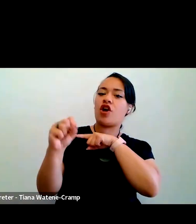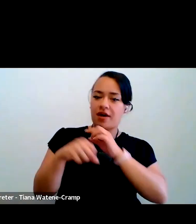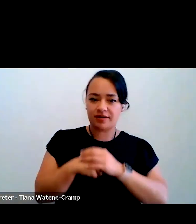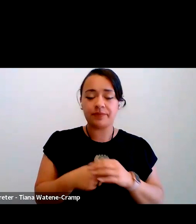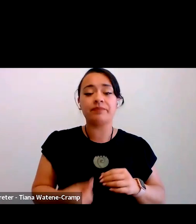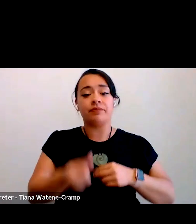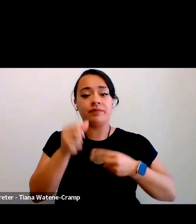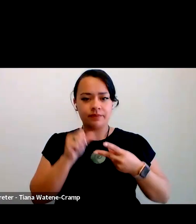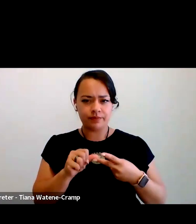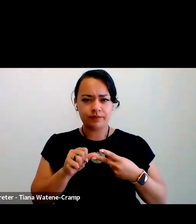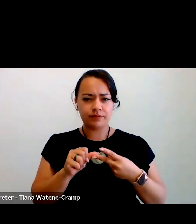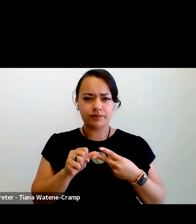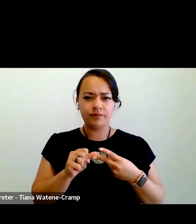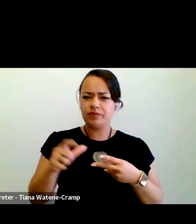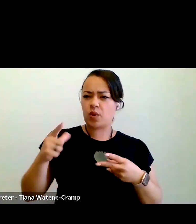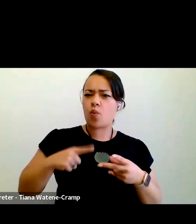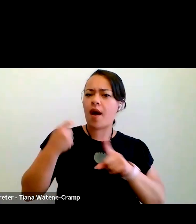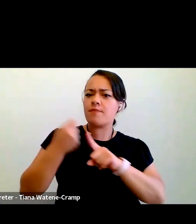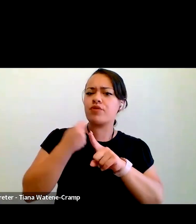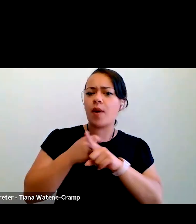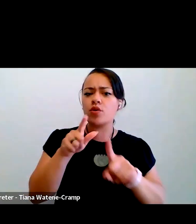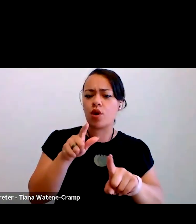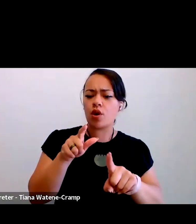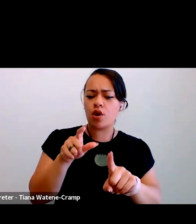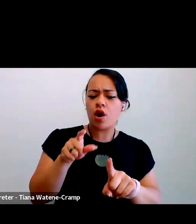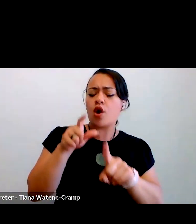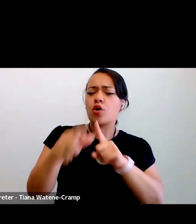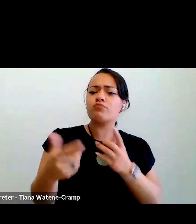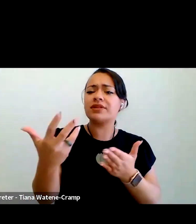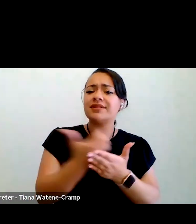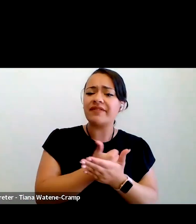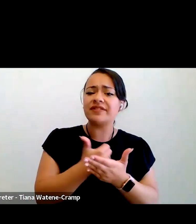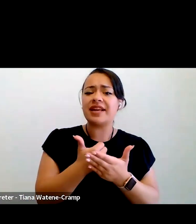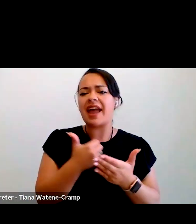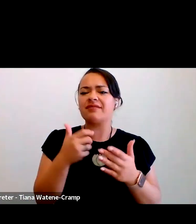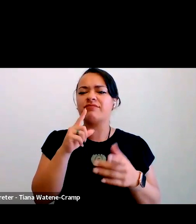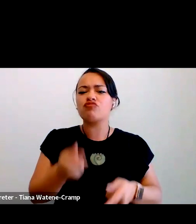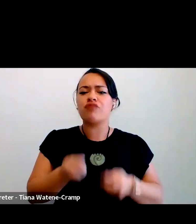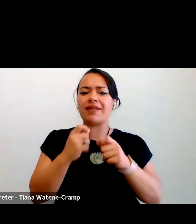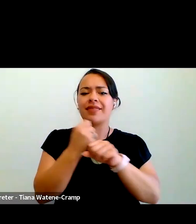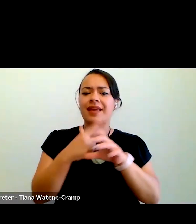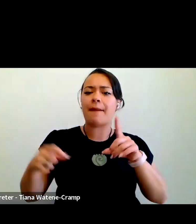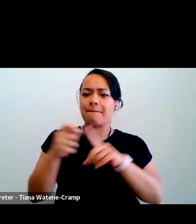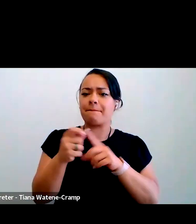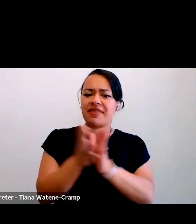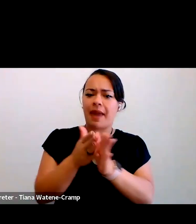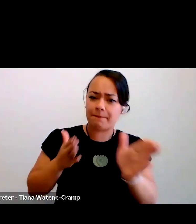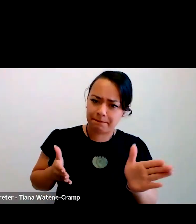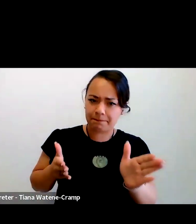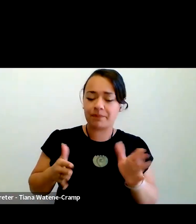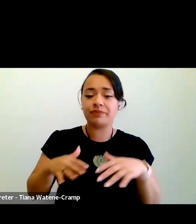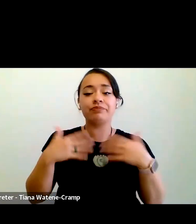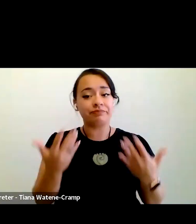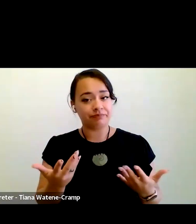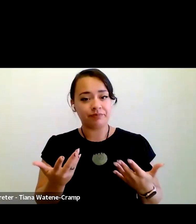might be, why promote cultural safety and address the power gap at the board level, and particularly in terms of board representation? So